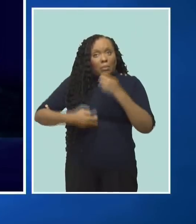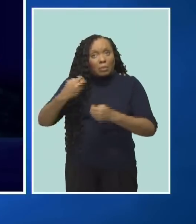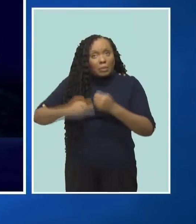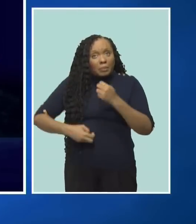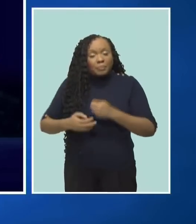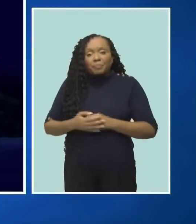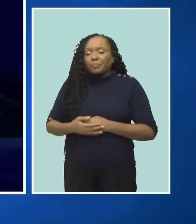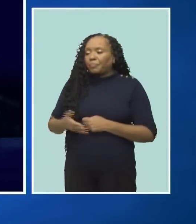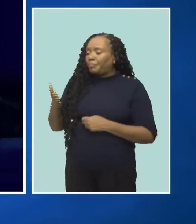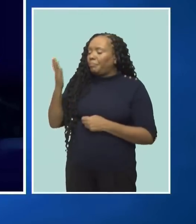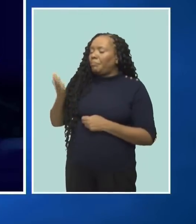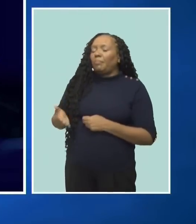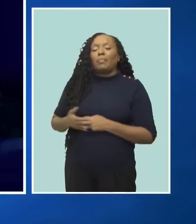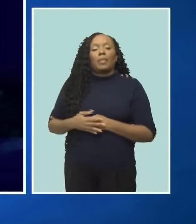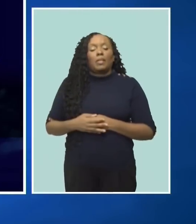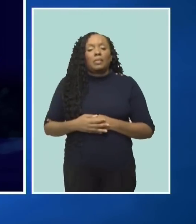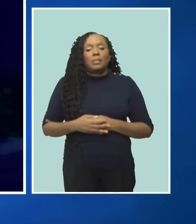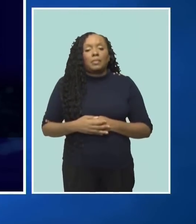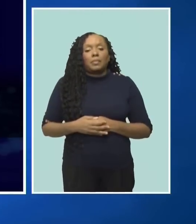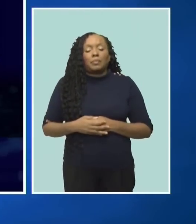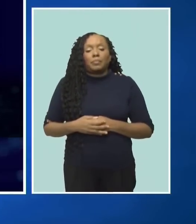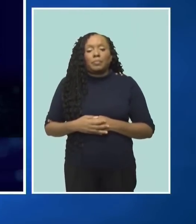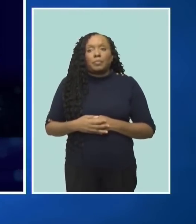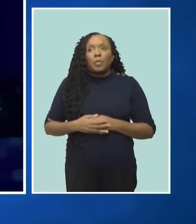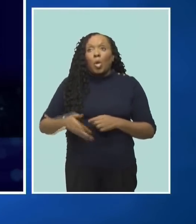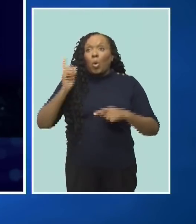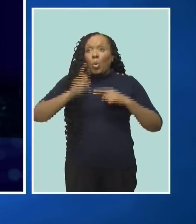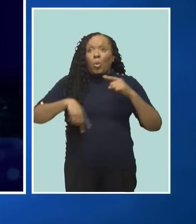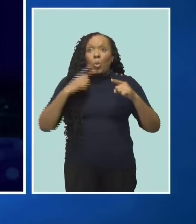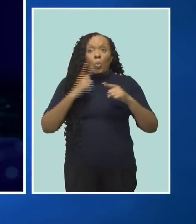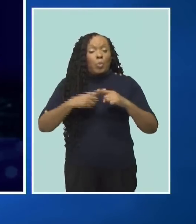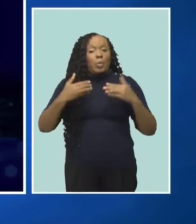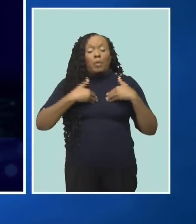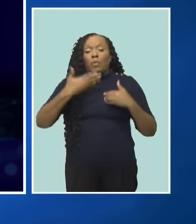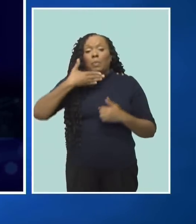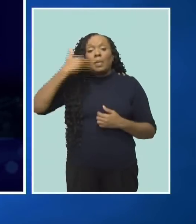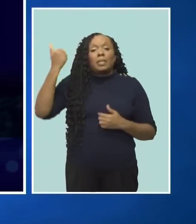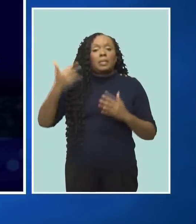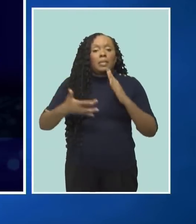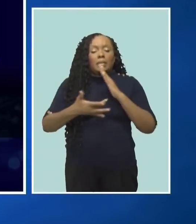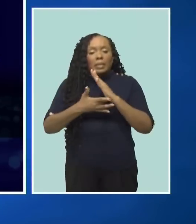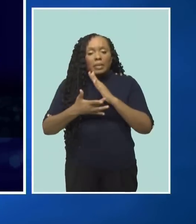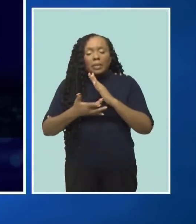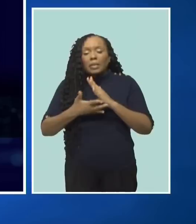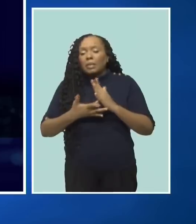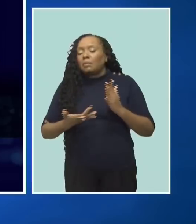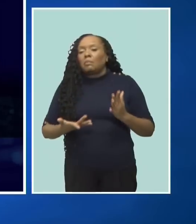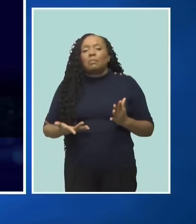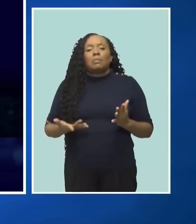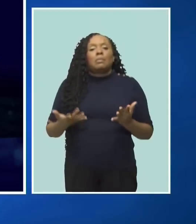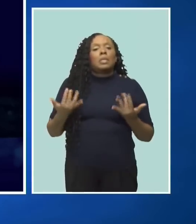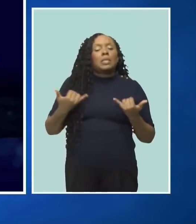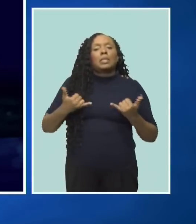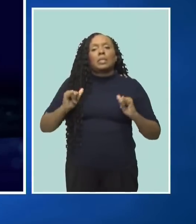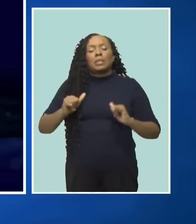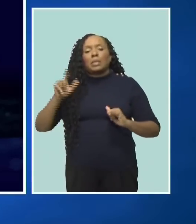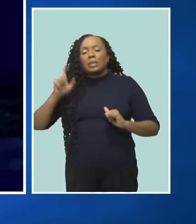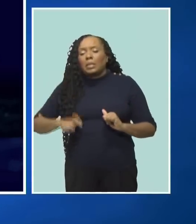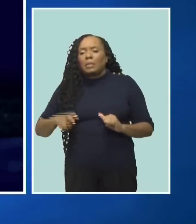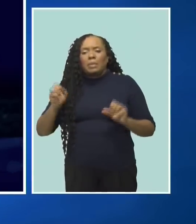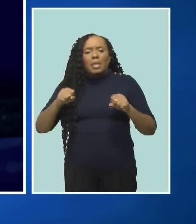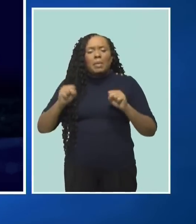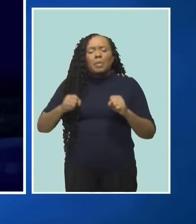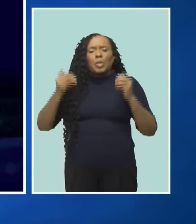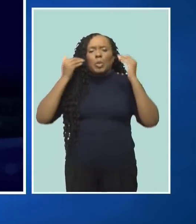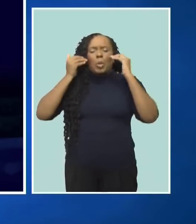technology cannot thrive without modernizing governance. And that means having an agile public sector with an orientation